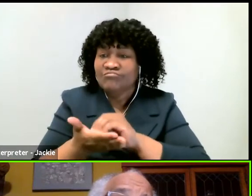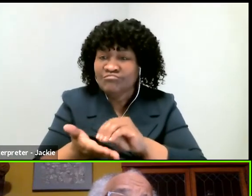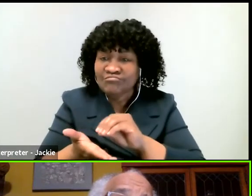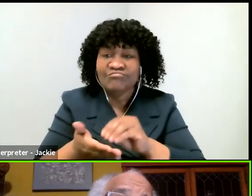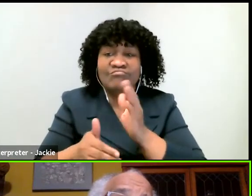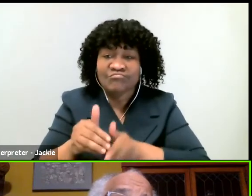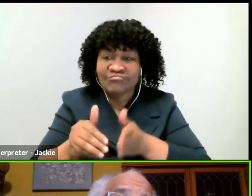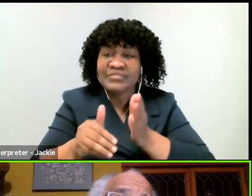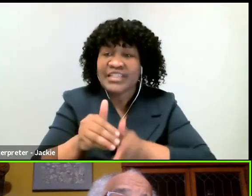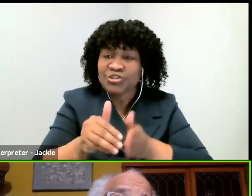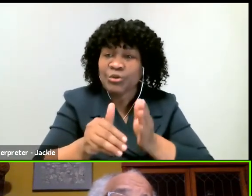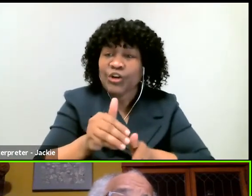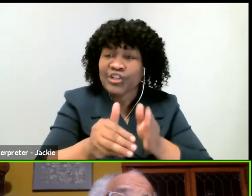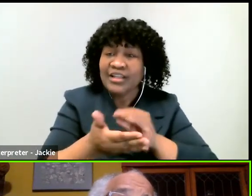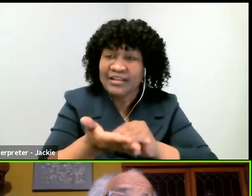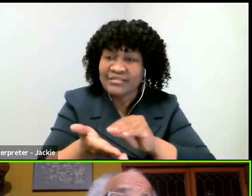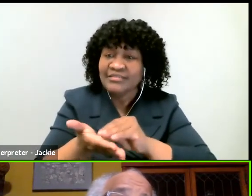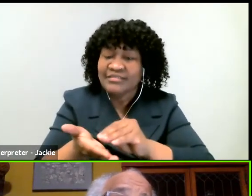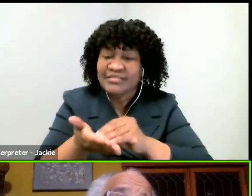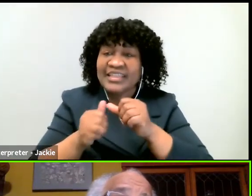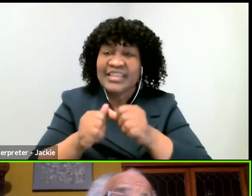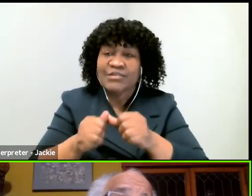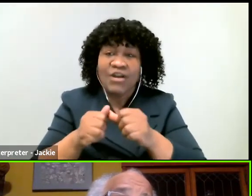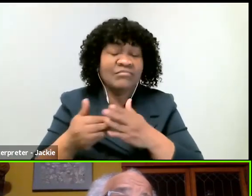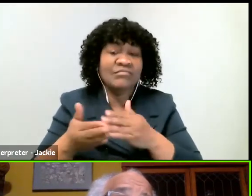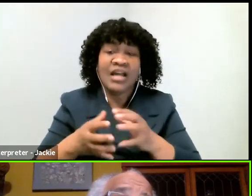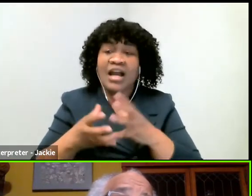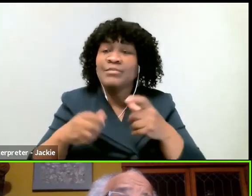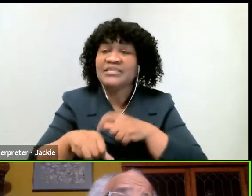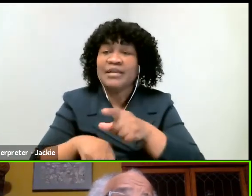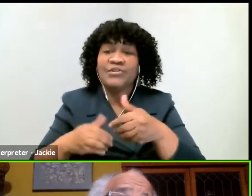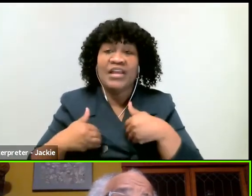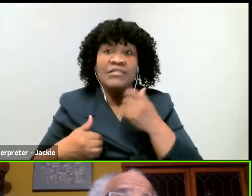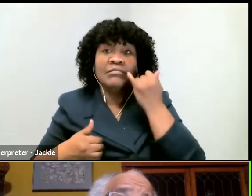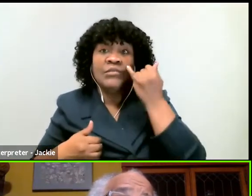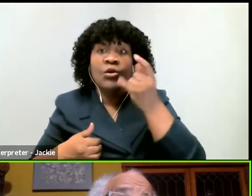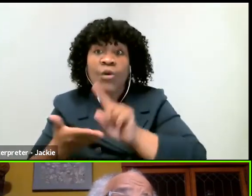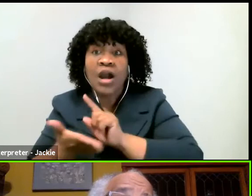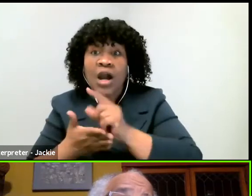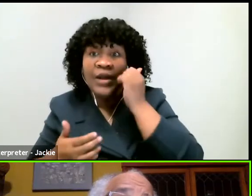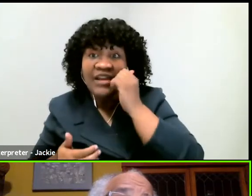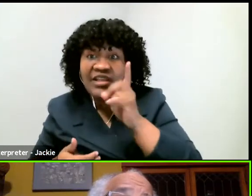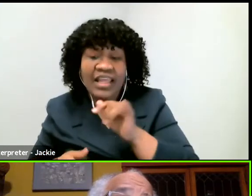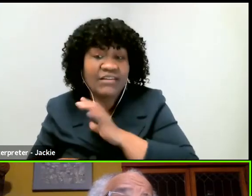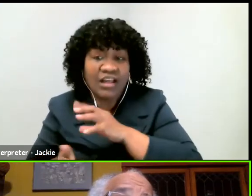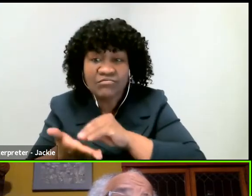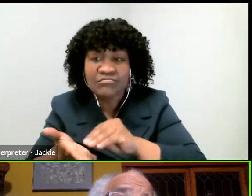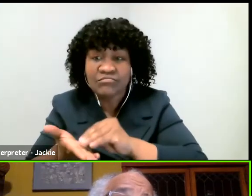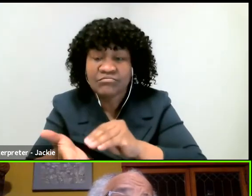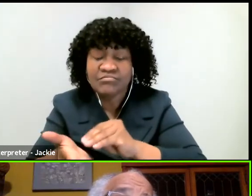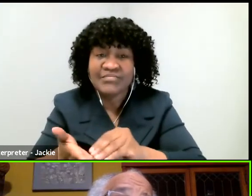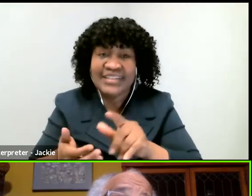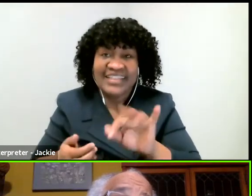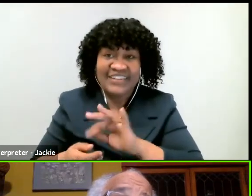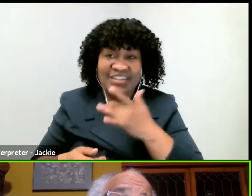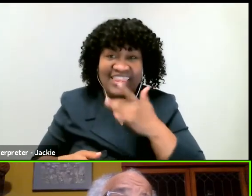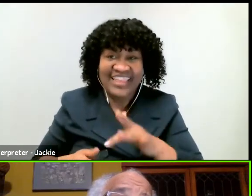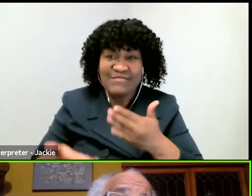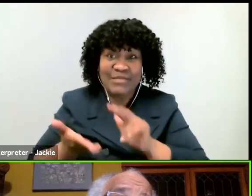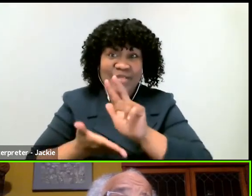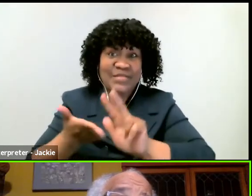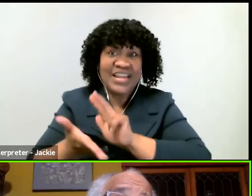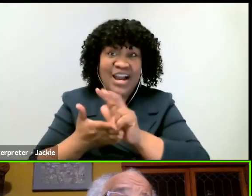done. You know, spend the however much time you can. If it's only an hour a day, spend the hour a day. If you're lucky, you can maybe spend